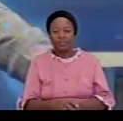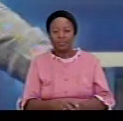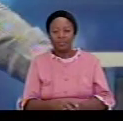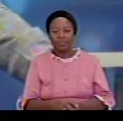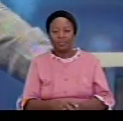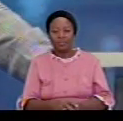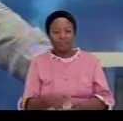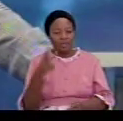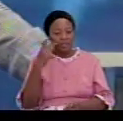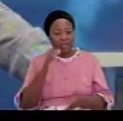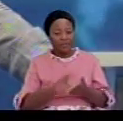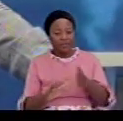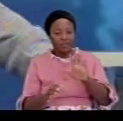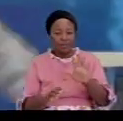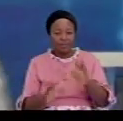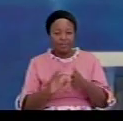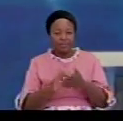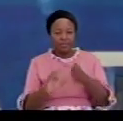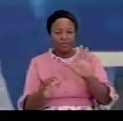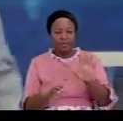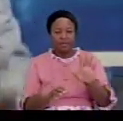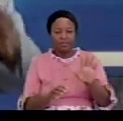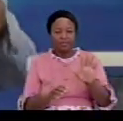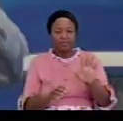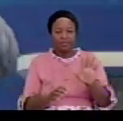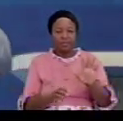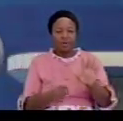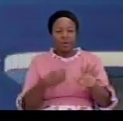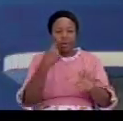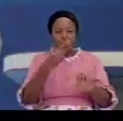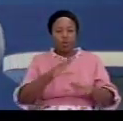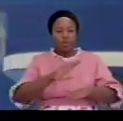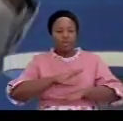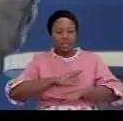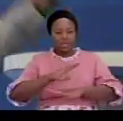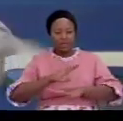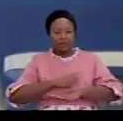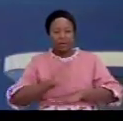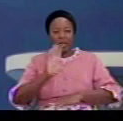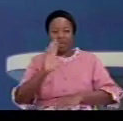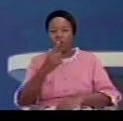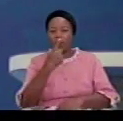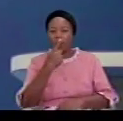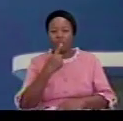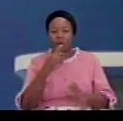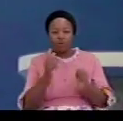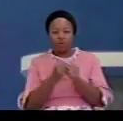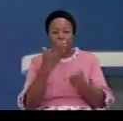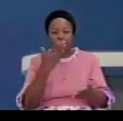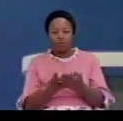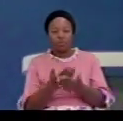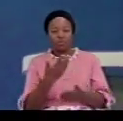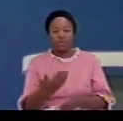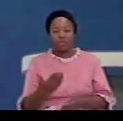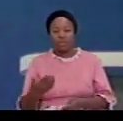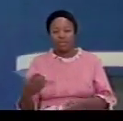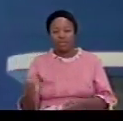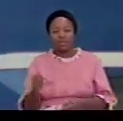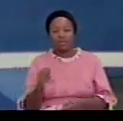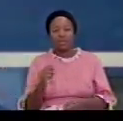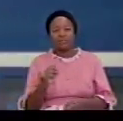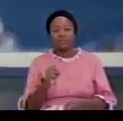Look at verse 5 there. Who satisfies thy mouth with good things?